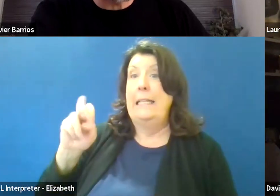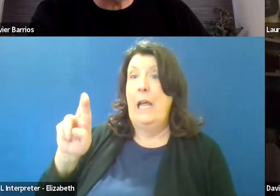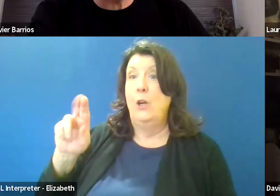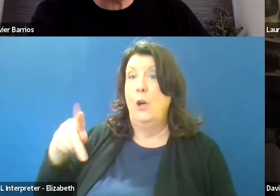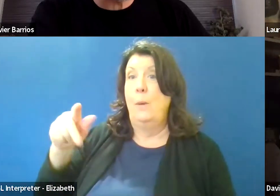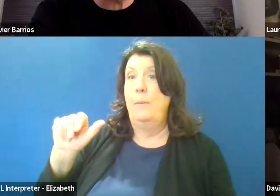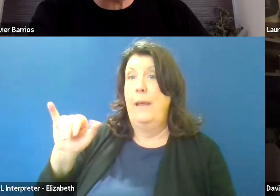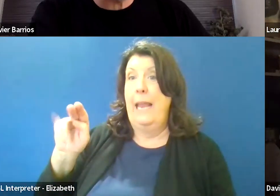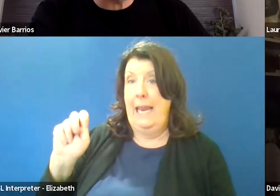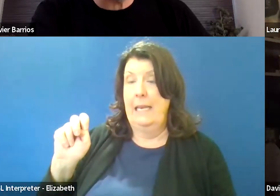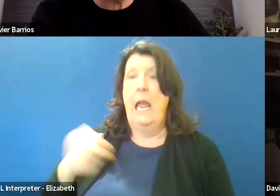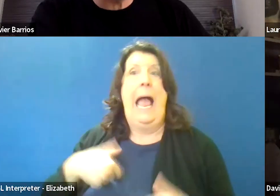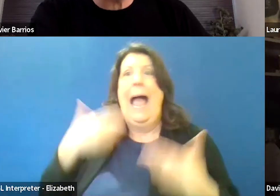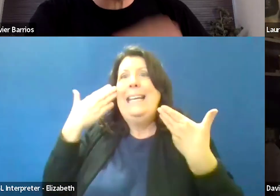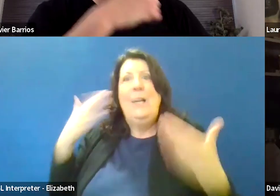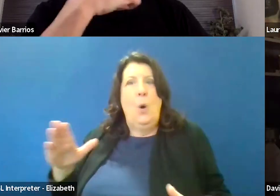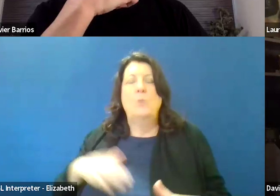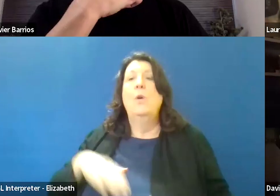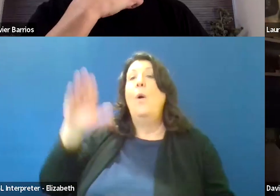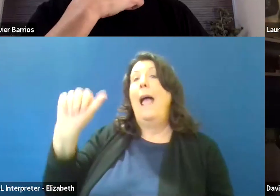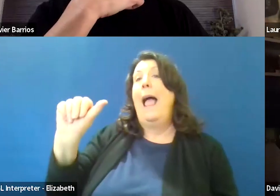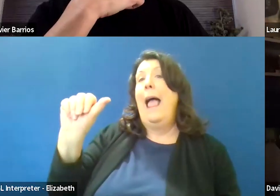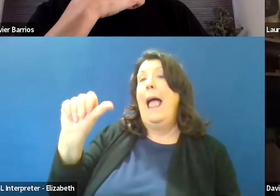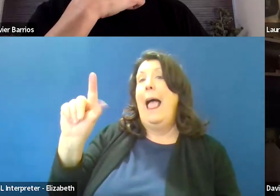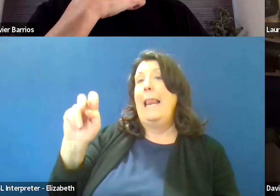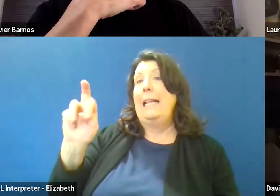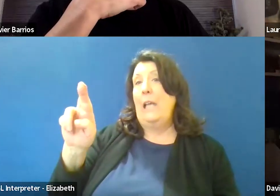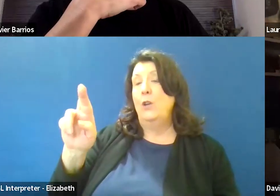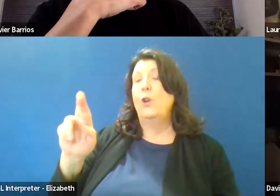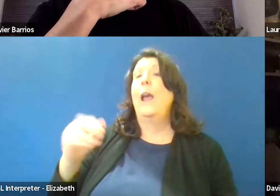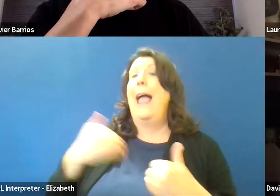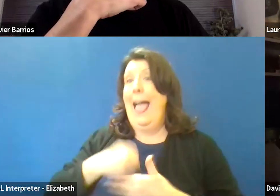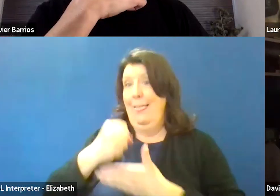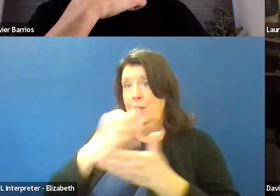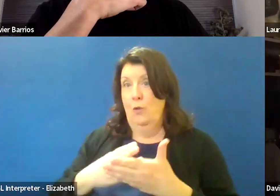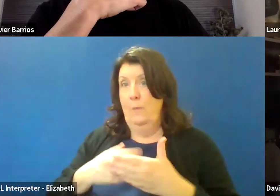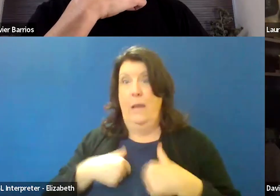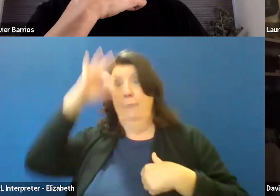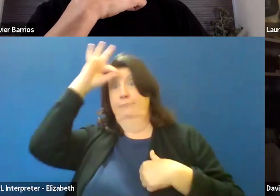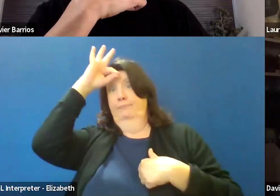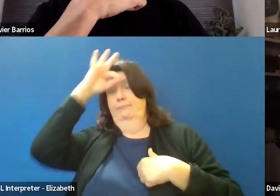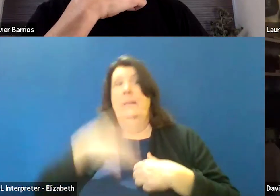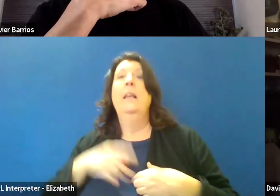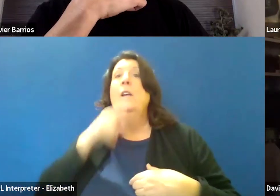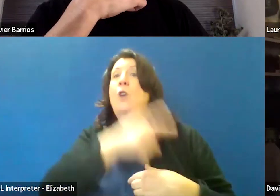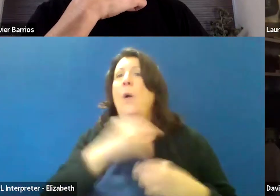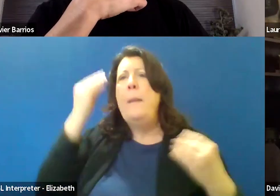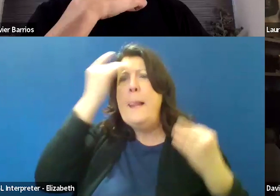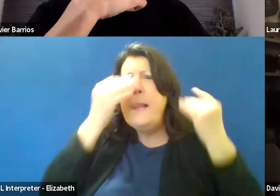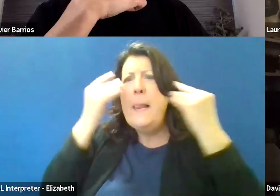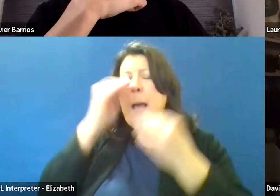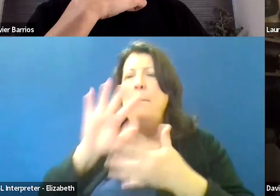So Alexander had the script, and I guess had been thinking about this idea for a prep school movie, kind of based